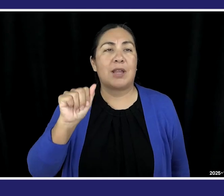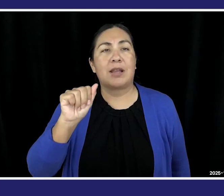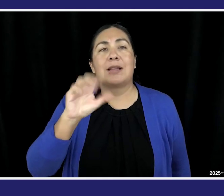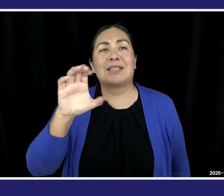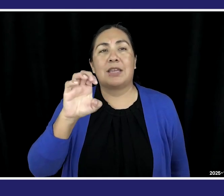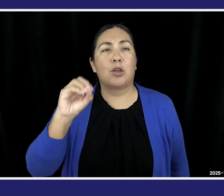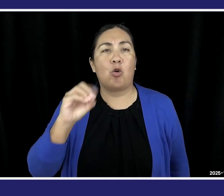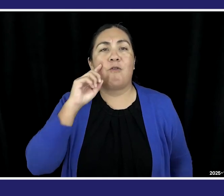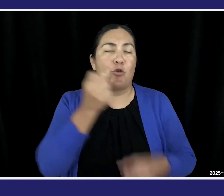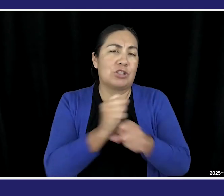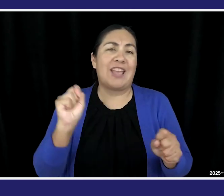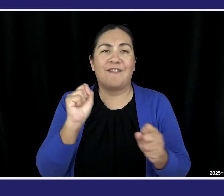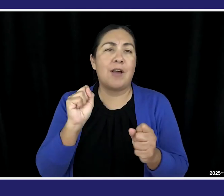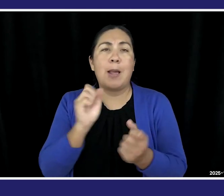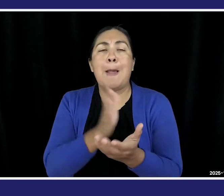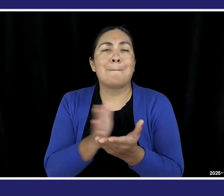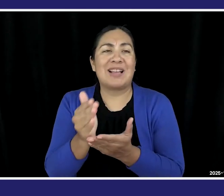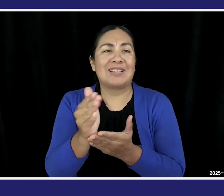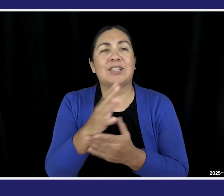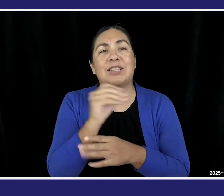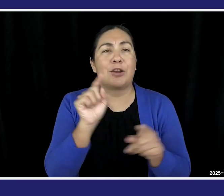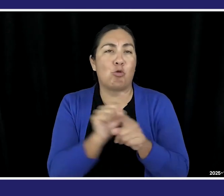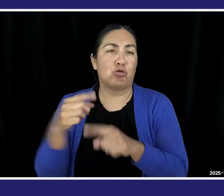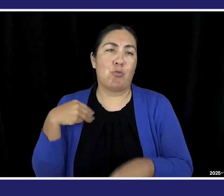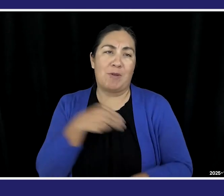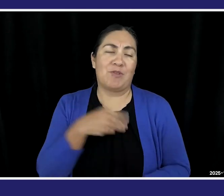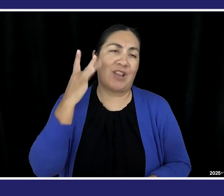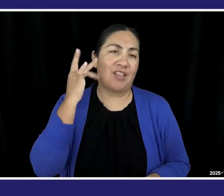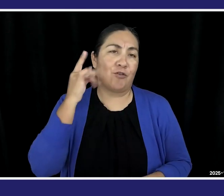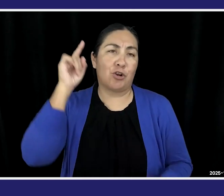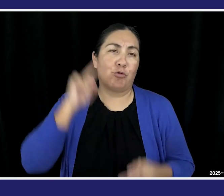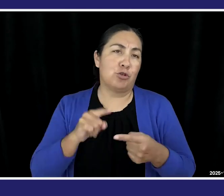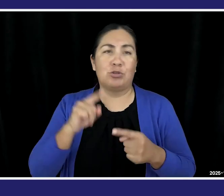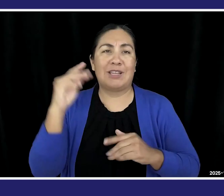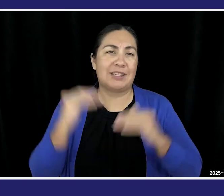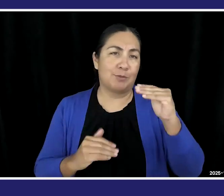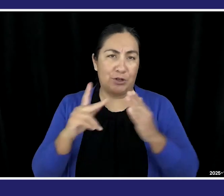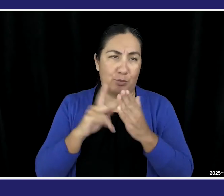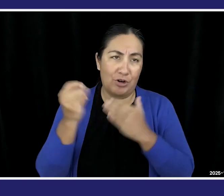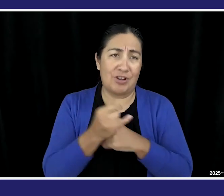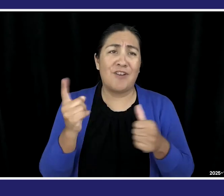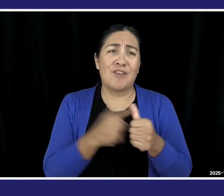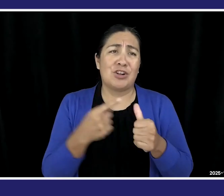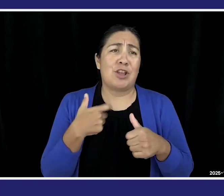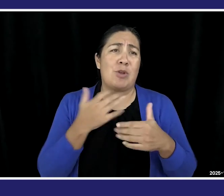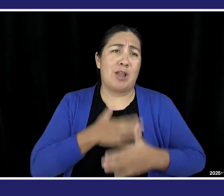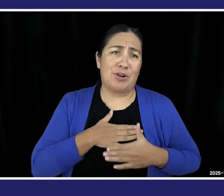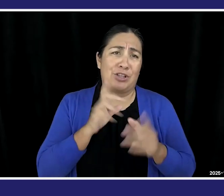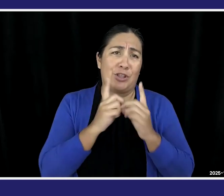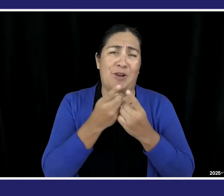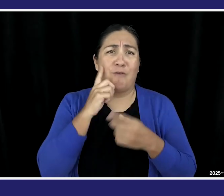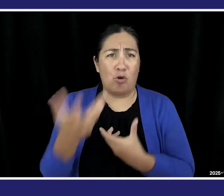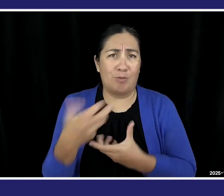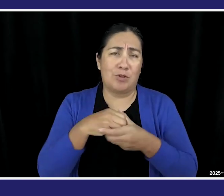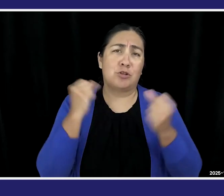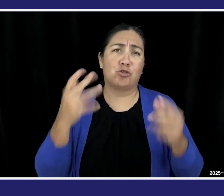Reducing Disparities Project. First, I want to appreciate the department for incorporating so many community voices into